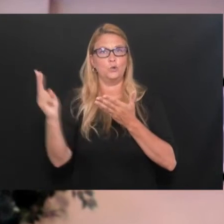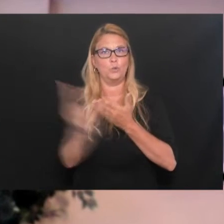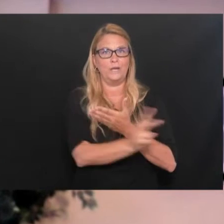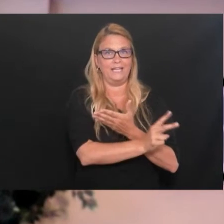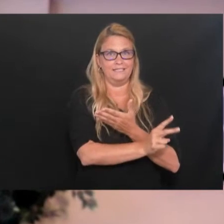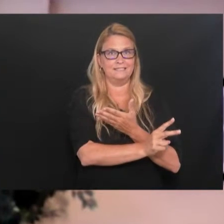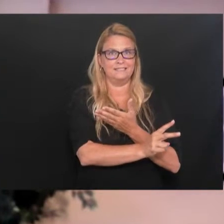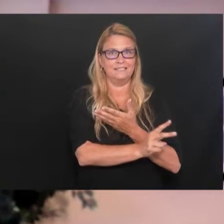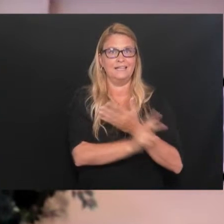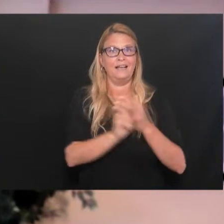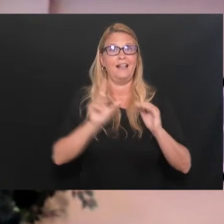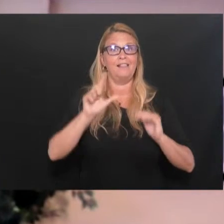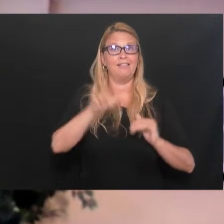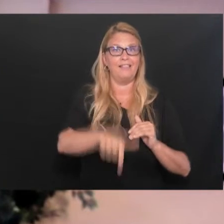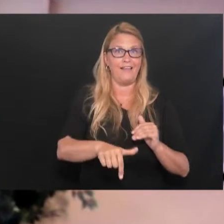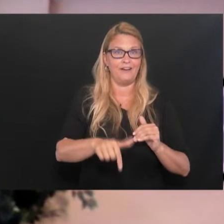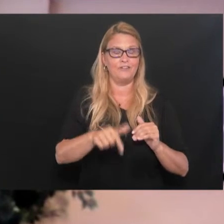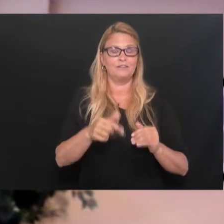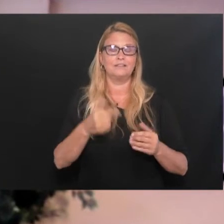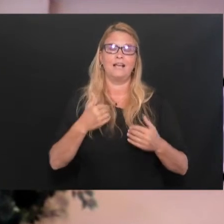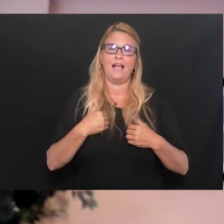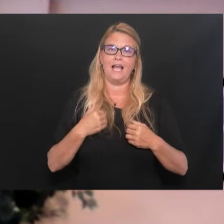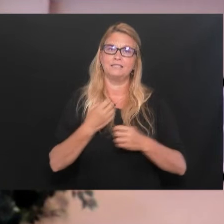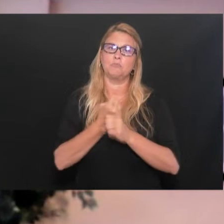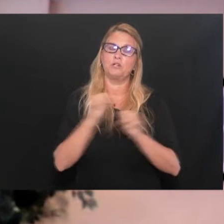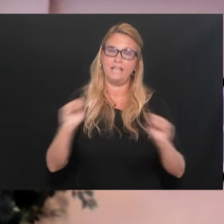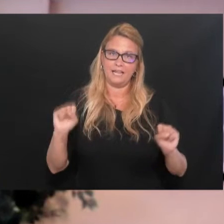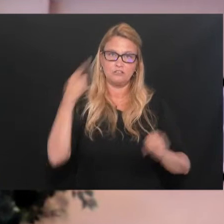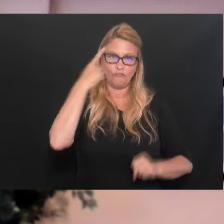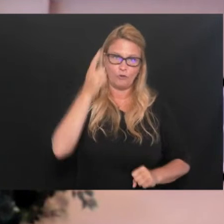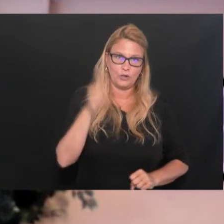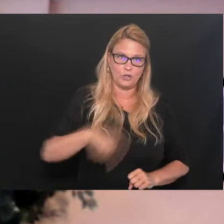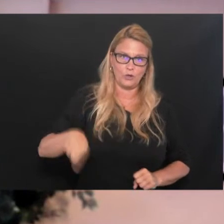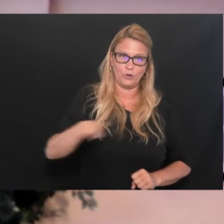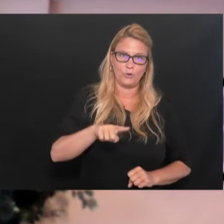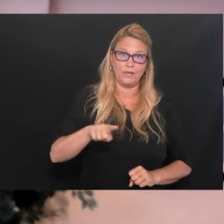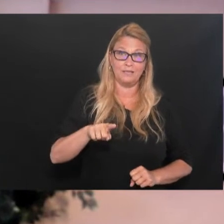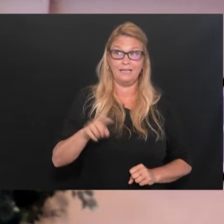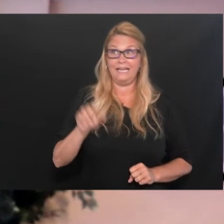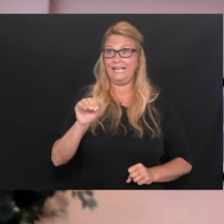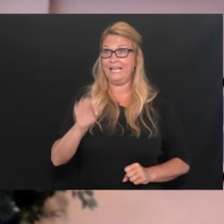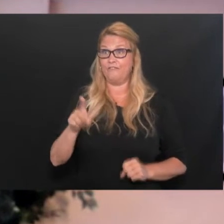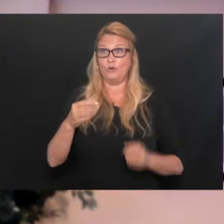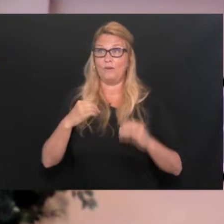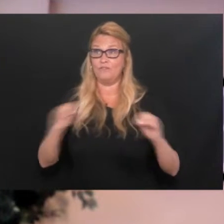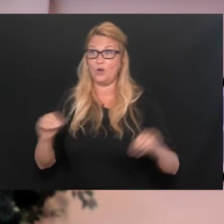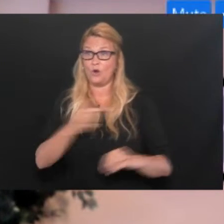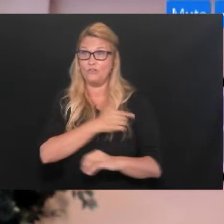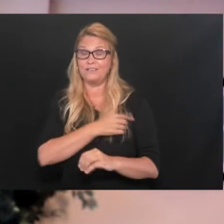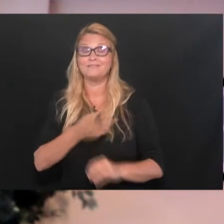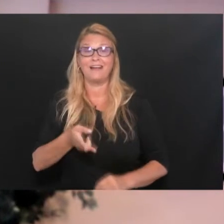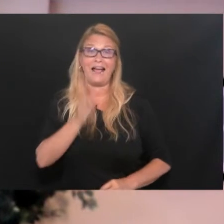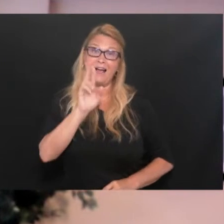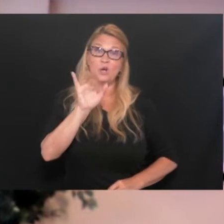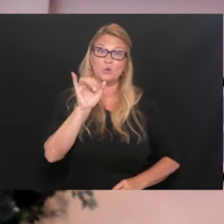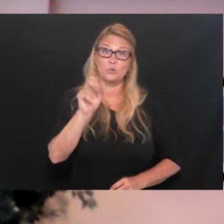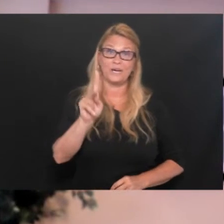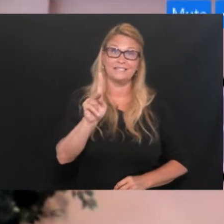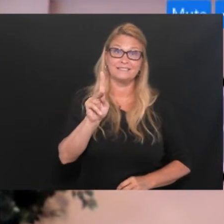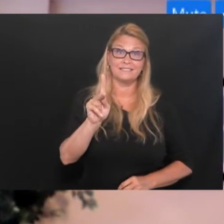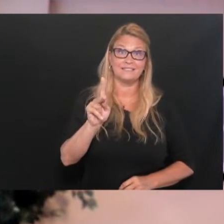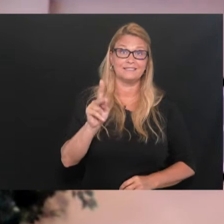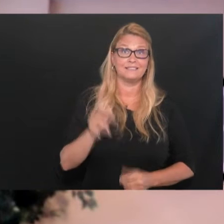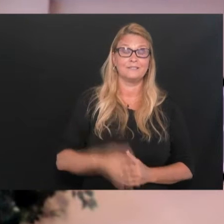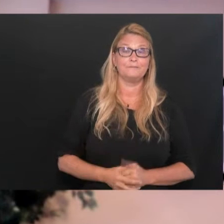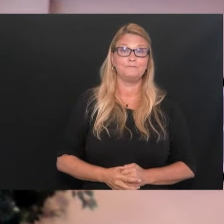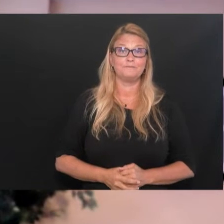vaccine provides an exceptional amount of protection, whereas not being vaccinated puts you at high risk, particularly with the Delta variants that